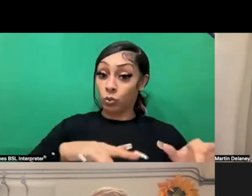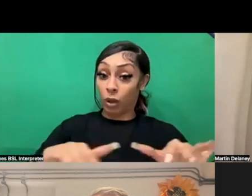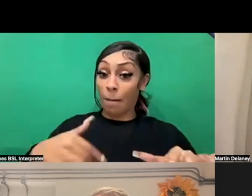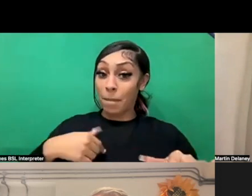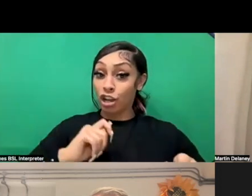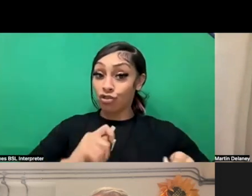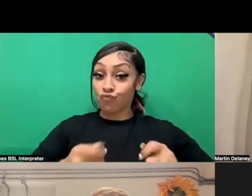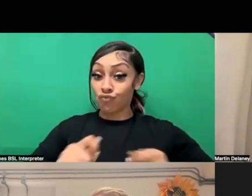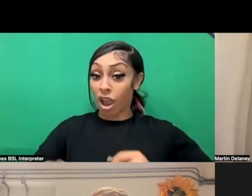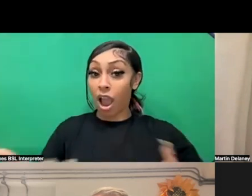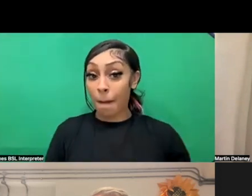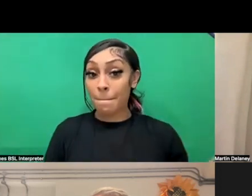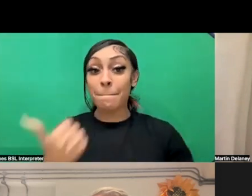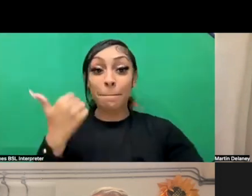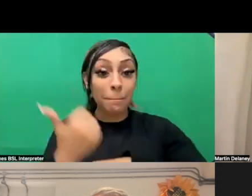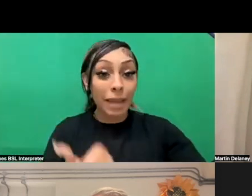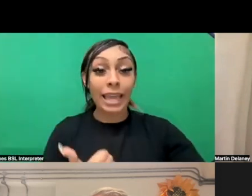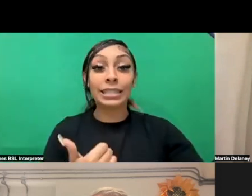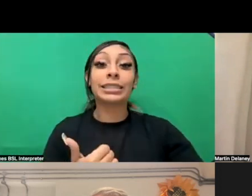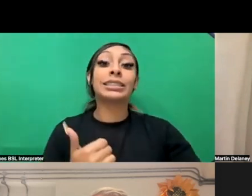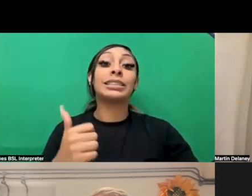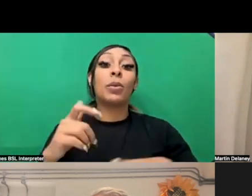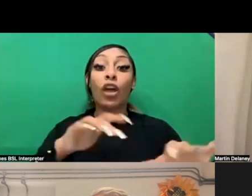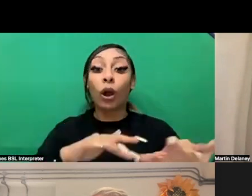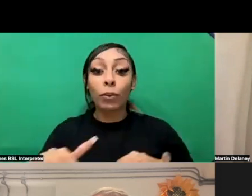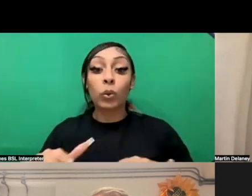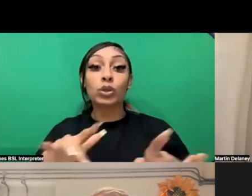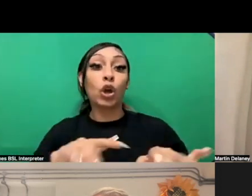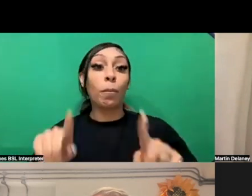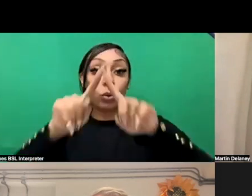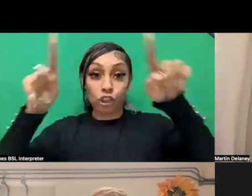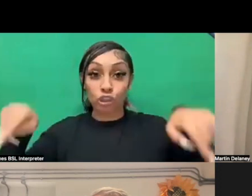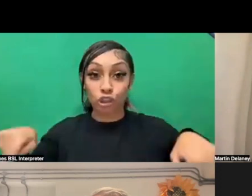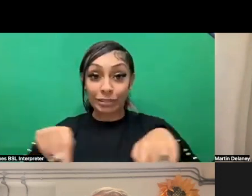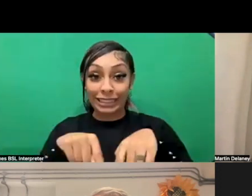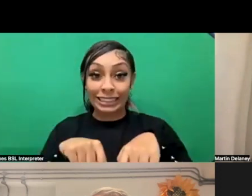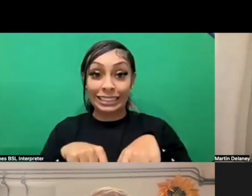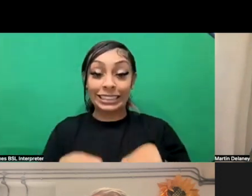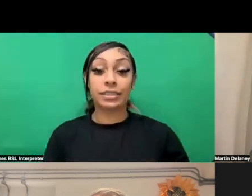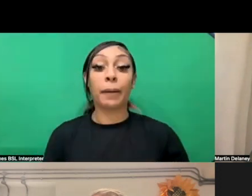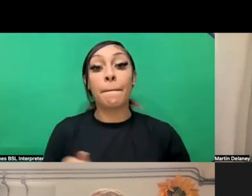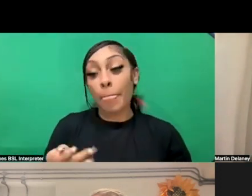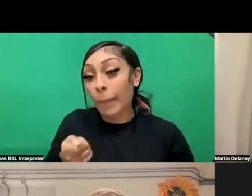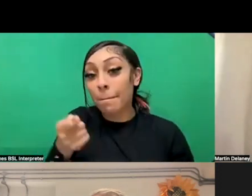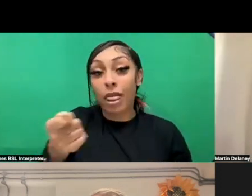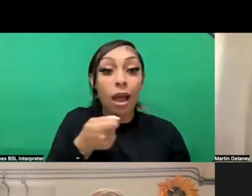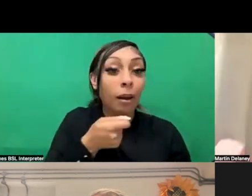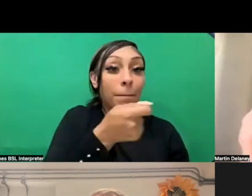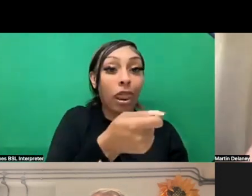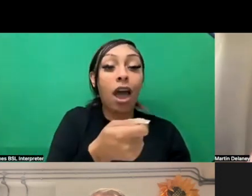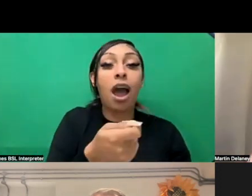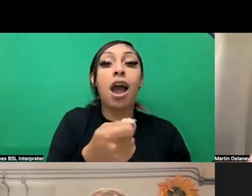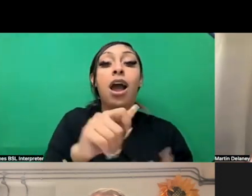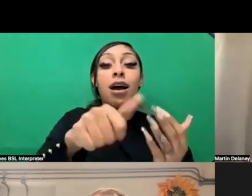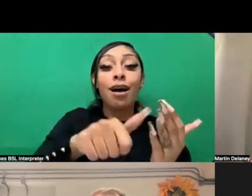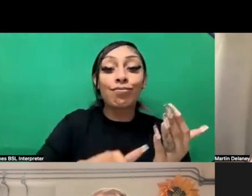this was based on a computer with a computer screen and a keyboard. And you would plug stars in to program the beats and